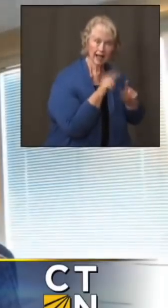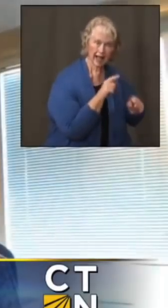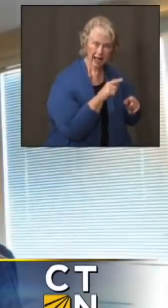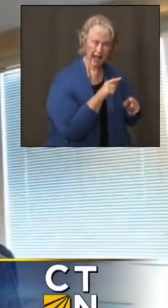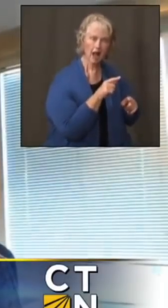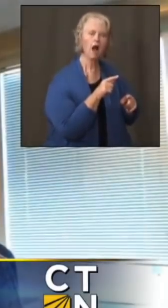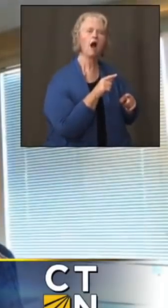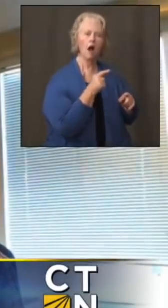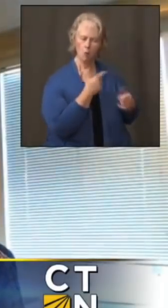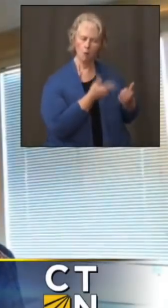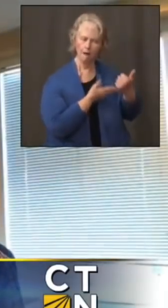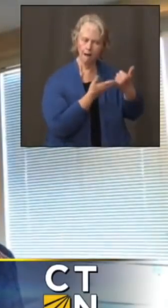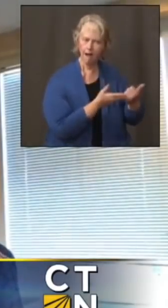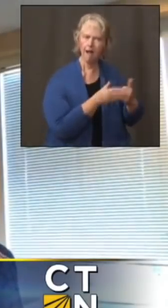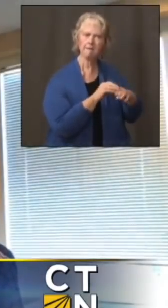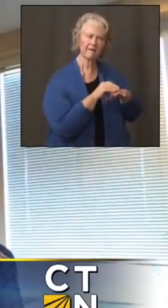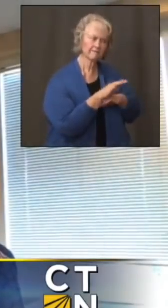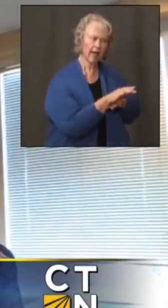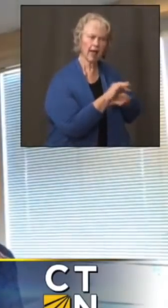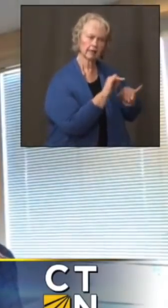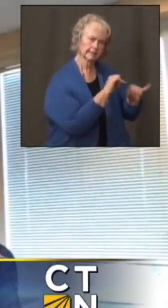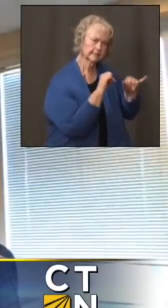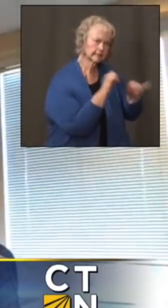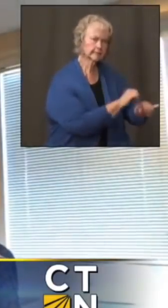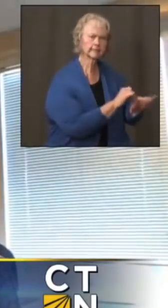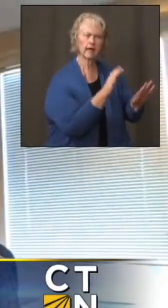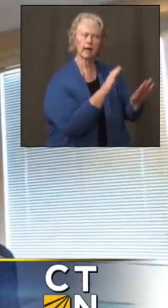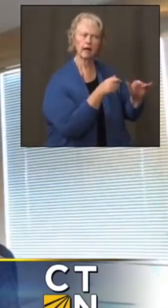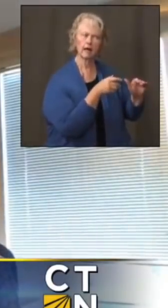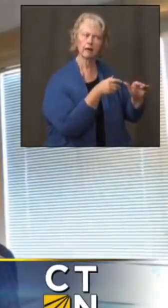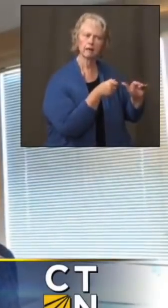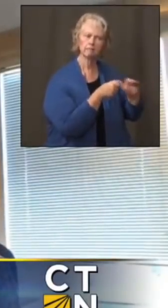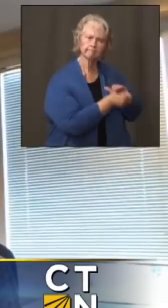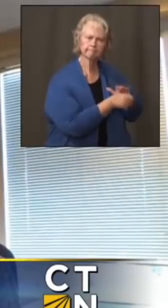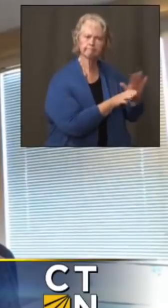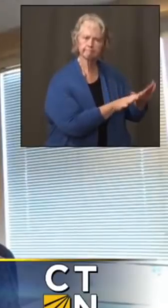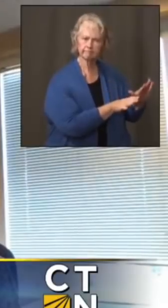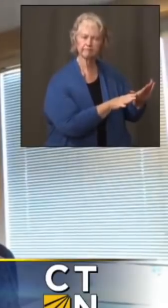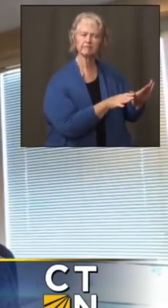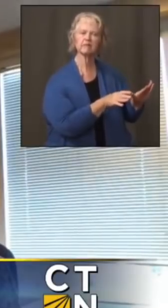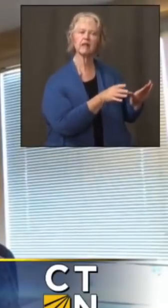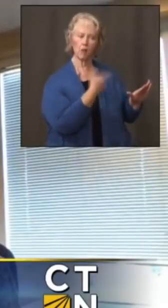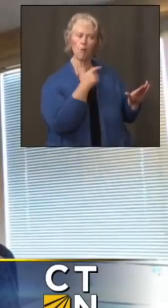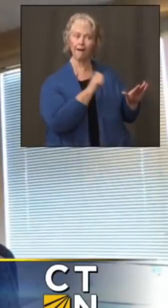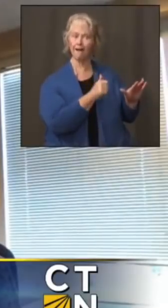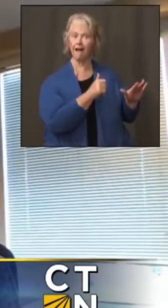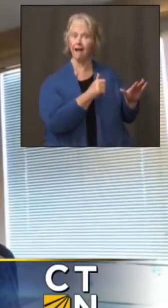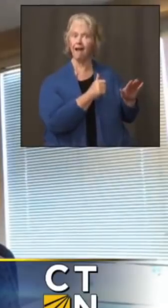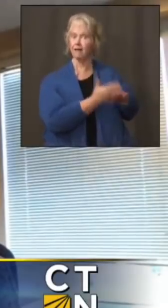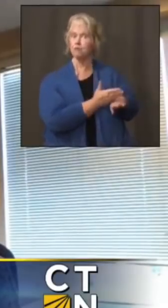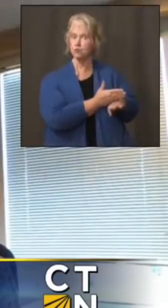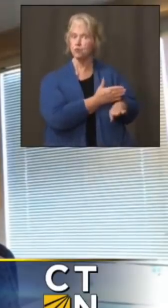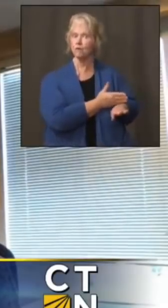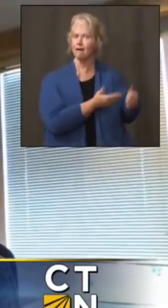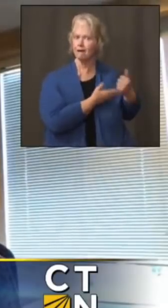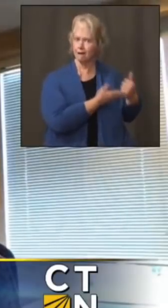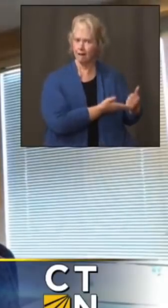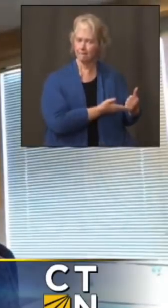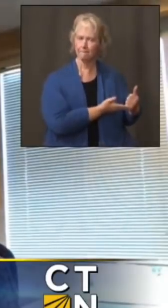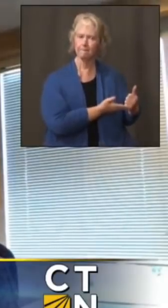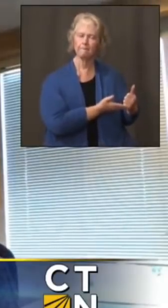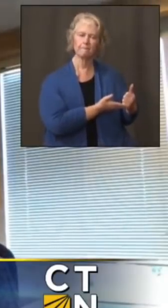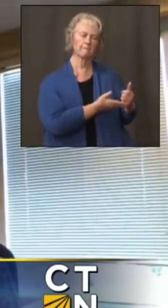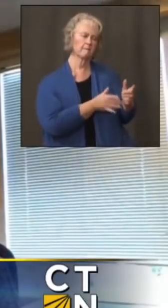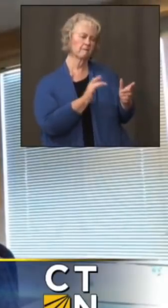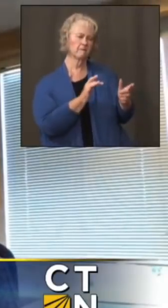can advise those people to isolate and quarantine. We can turn these outbreaks around. And the cases, week over